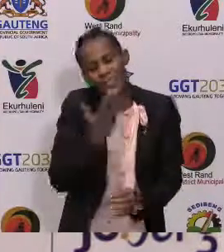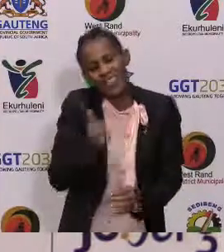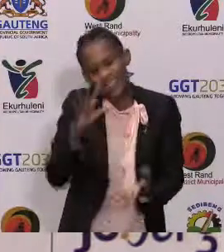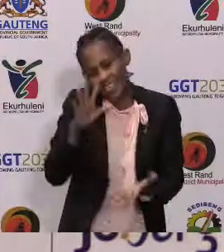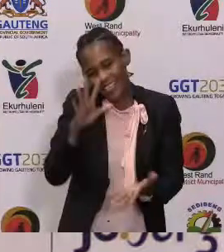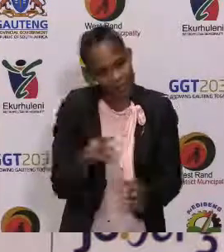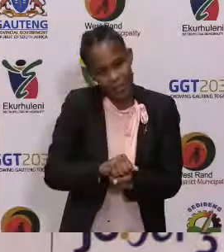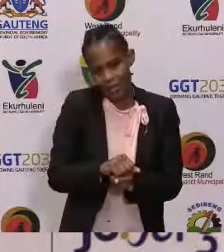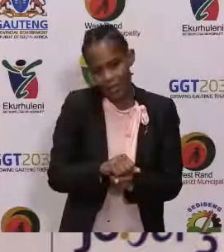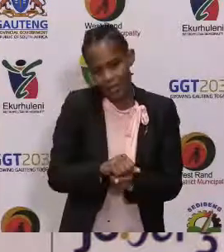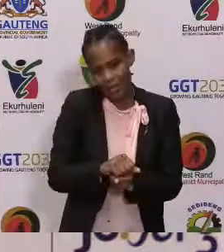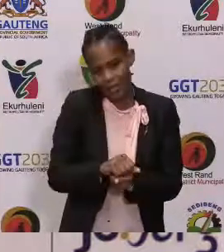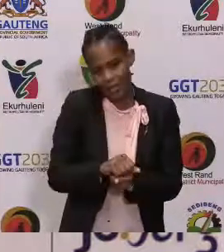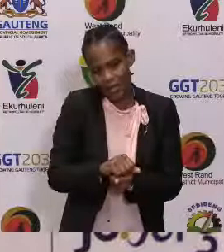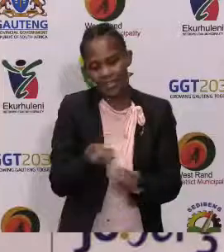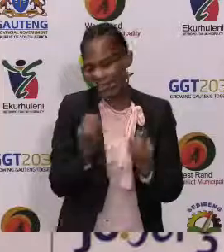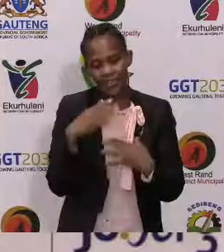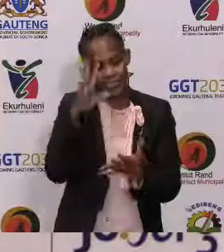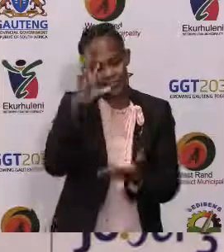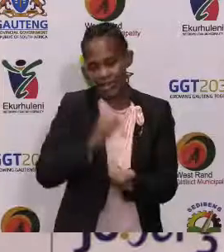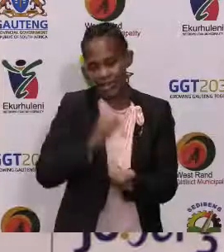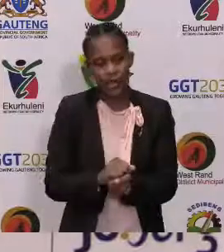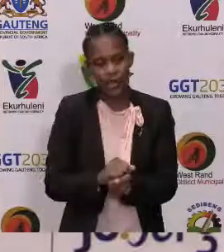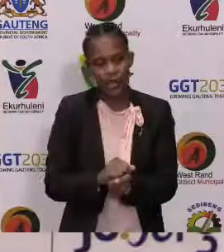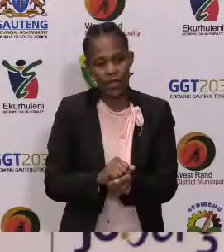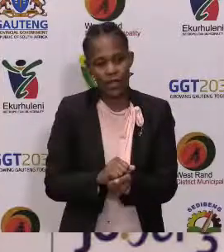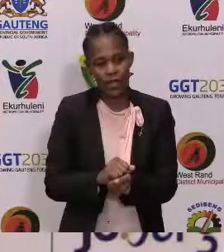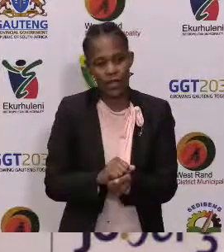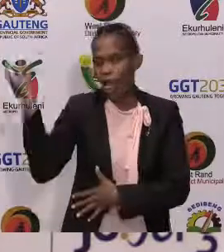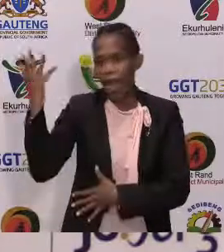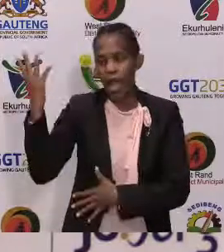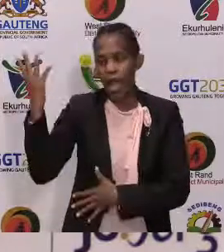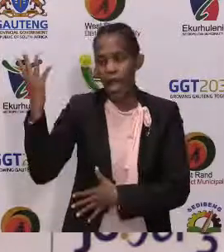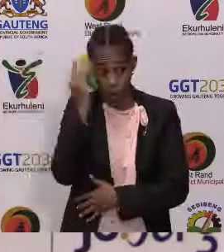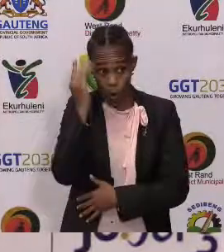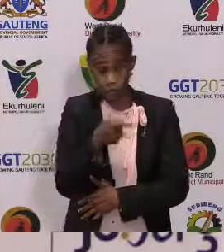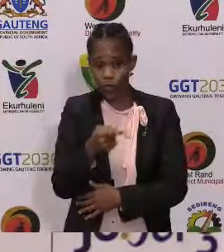Can you summarize it? I know you can speak the whole day.